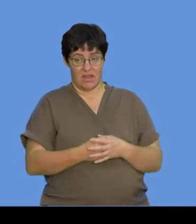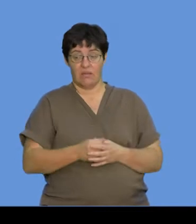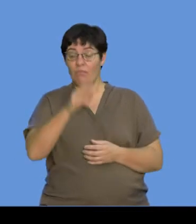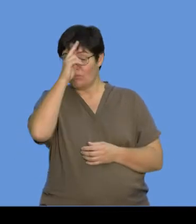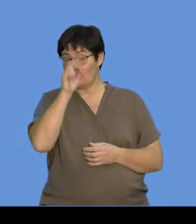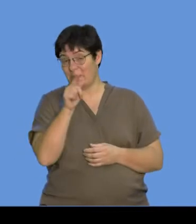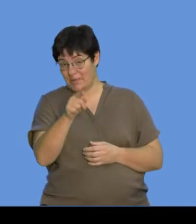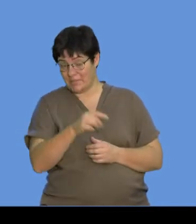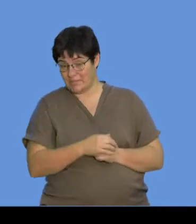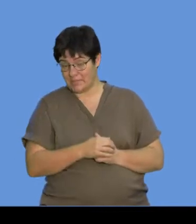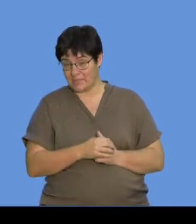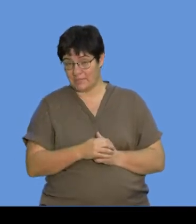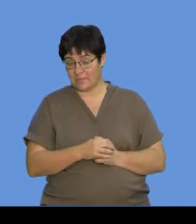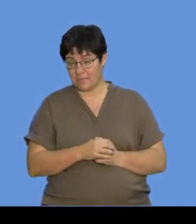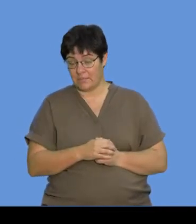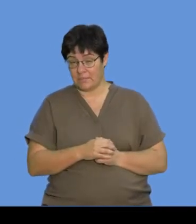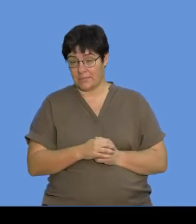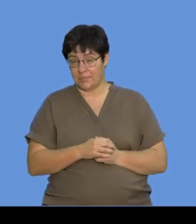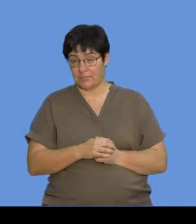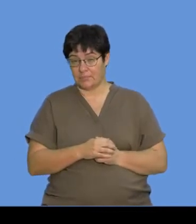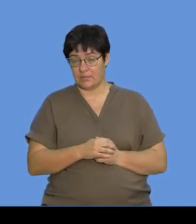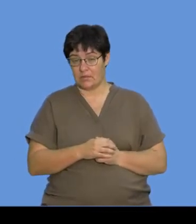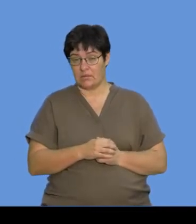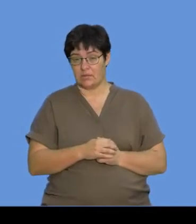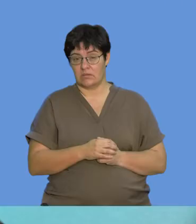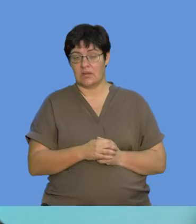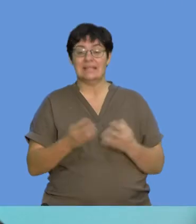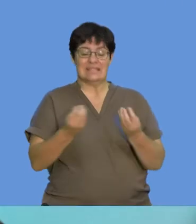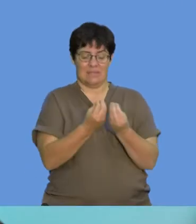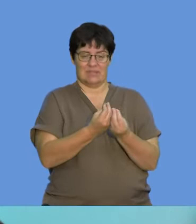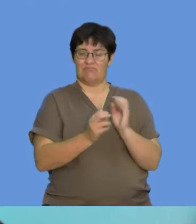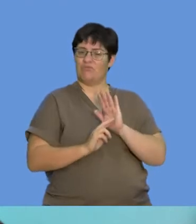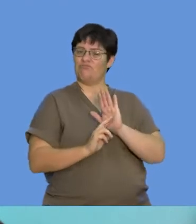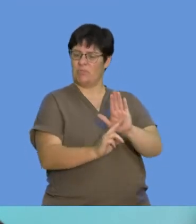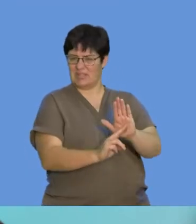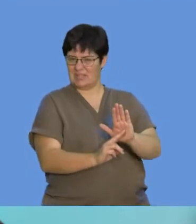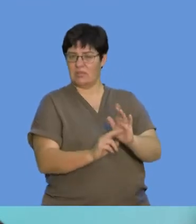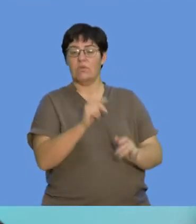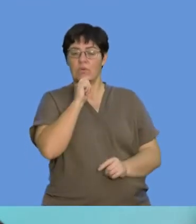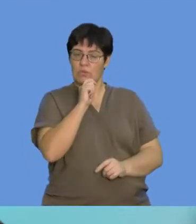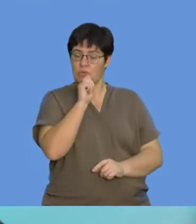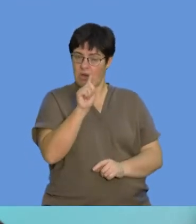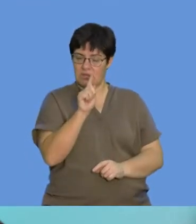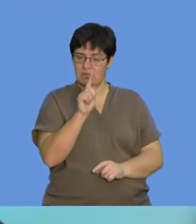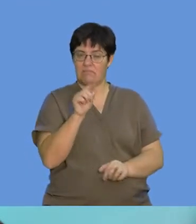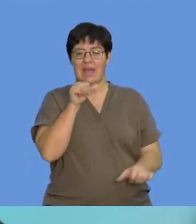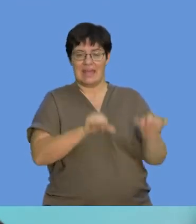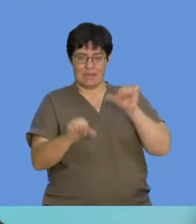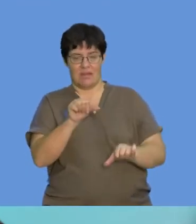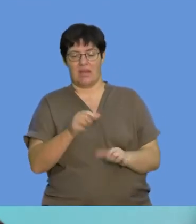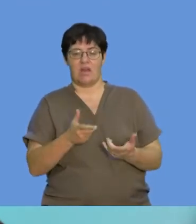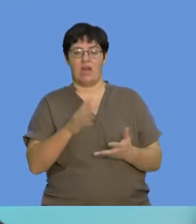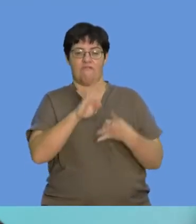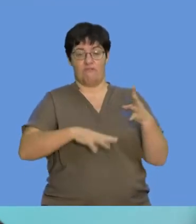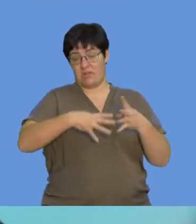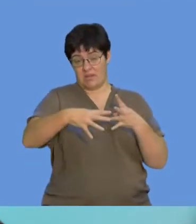formula, okay, remember, when we represent substances, we use chemical